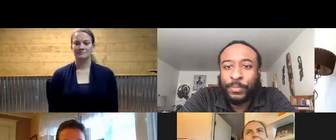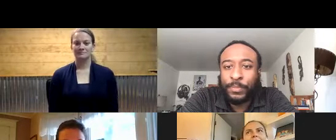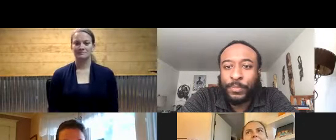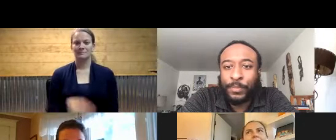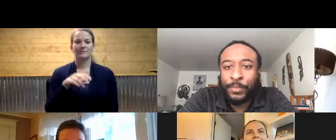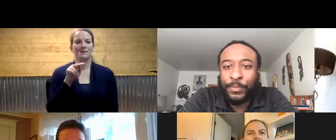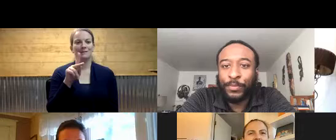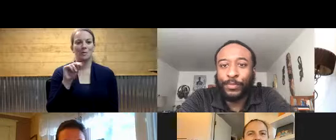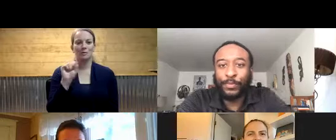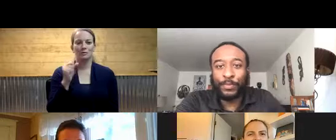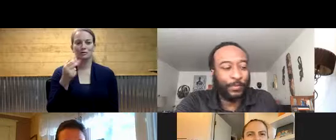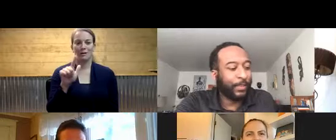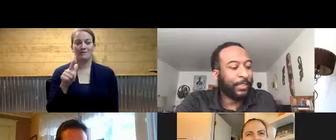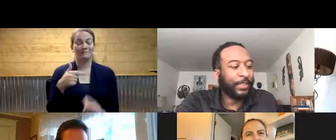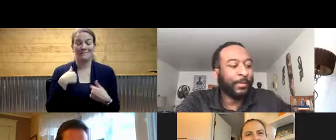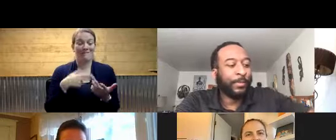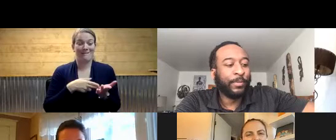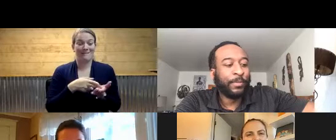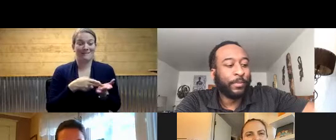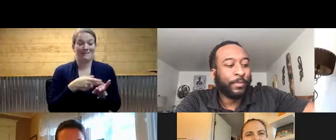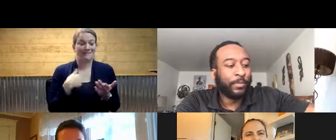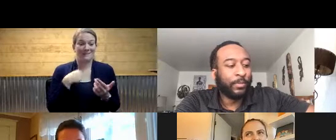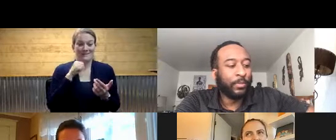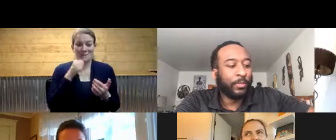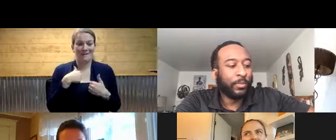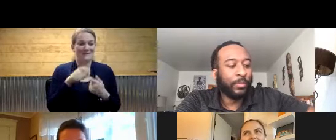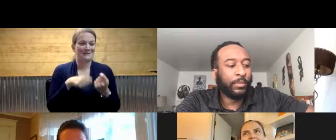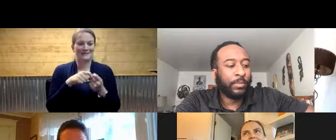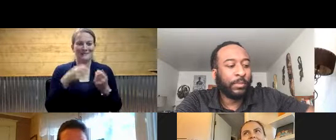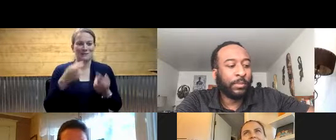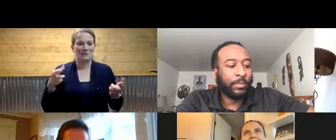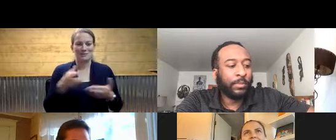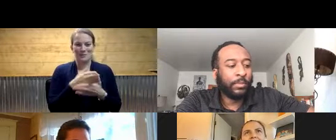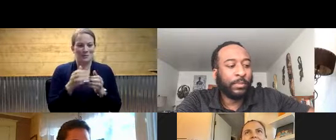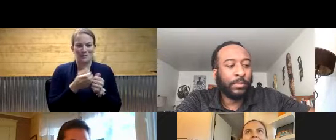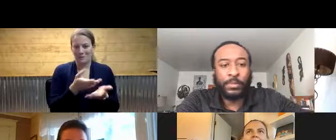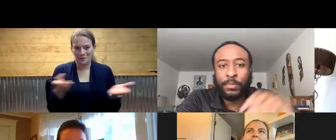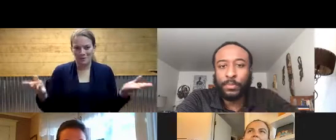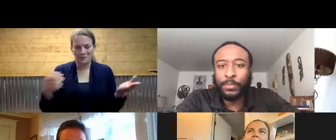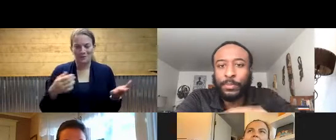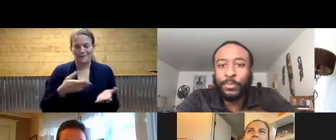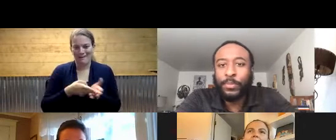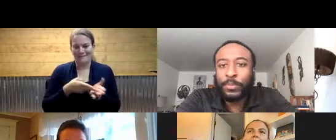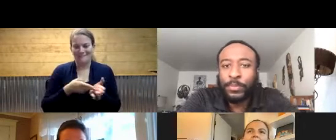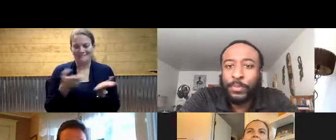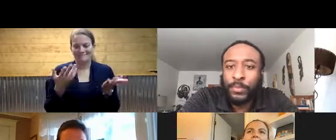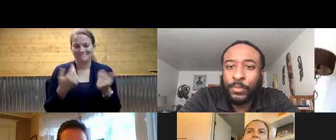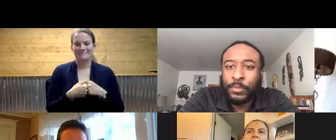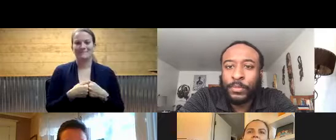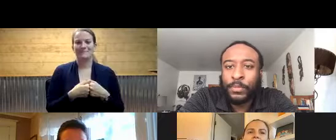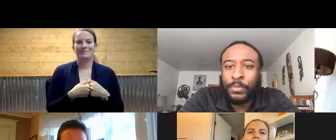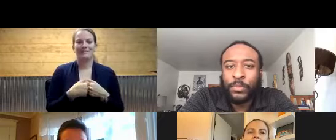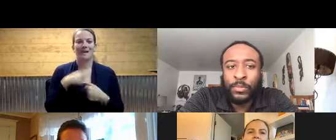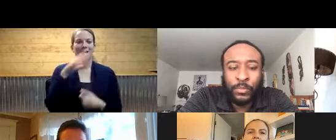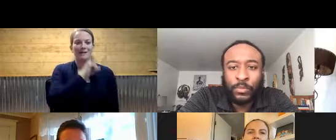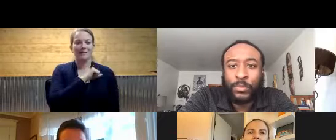Honestly, I didn't have any particular resource that I can share, to be honest. I guess Dubai falls in,